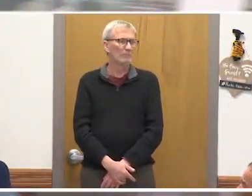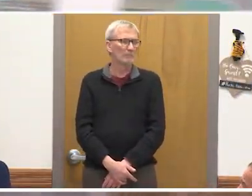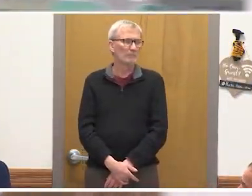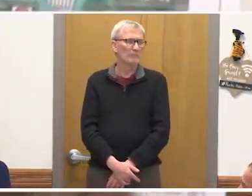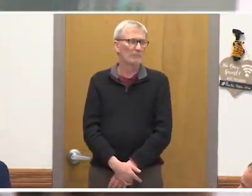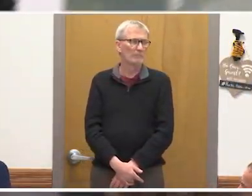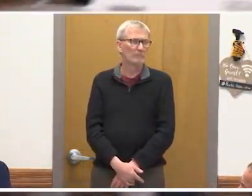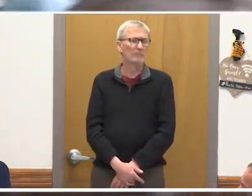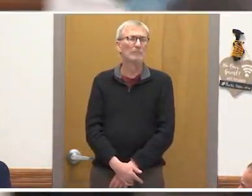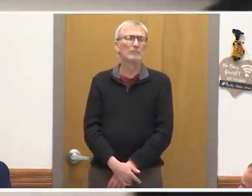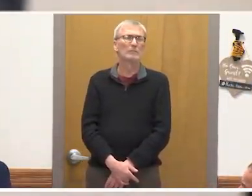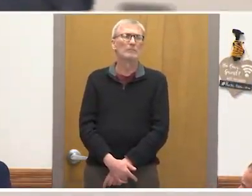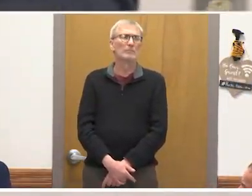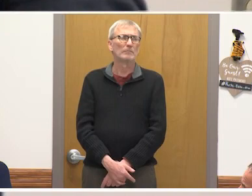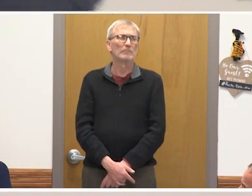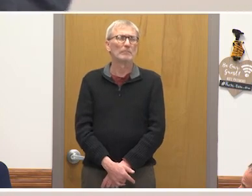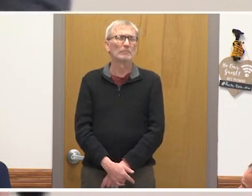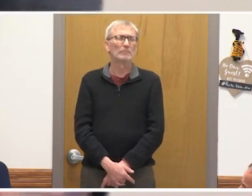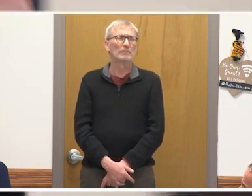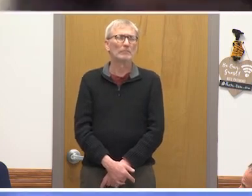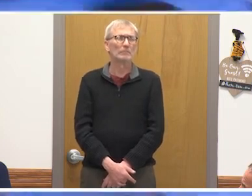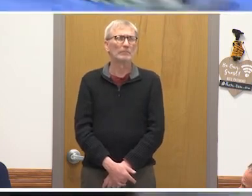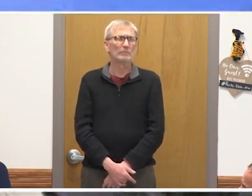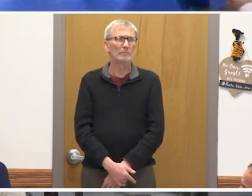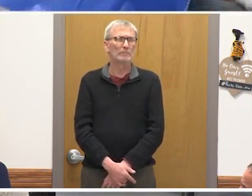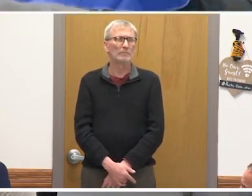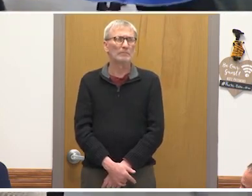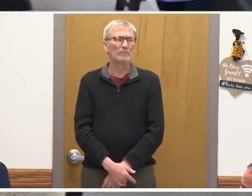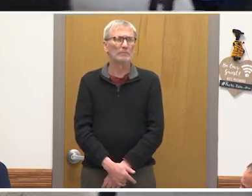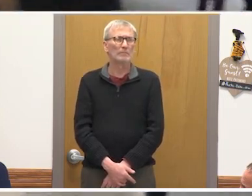and then over here there's a couple questions.